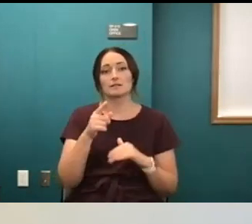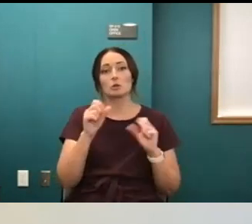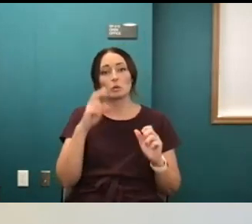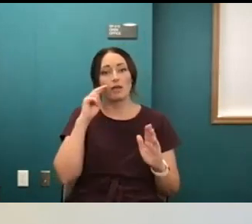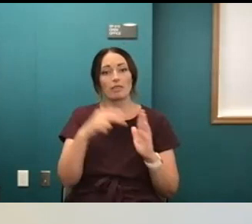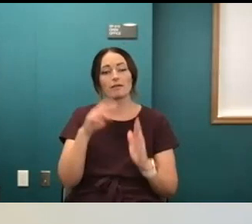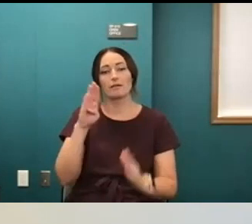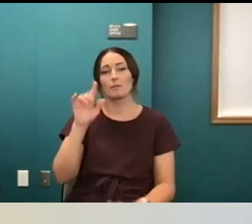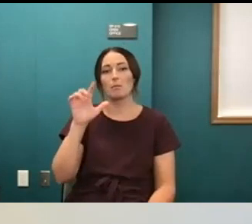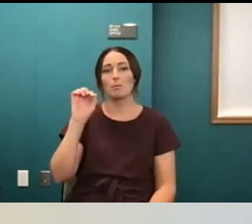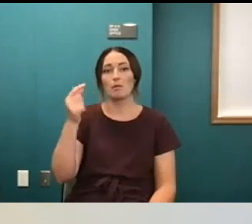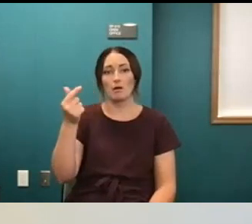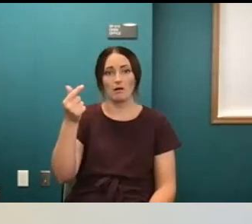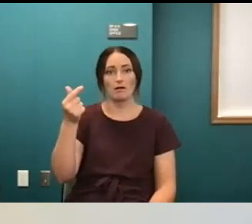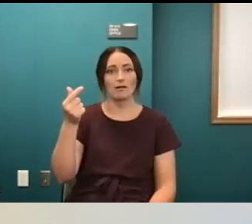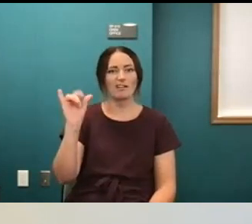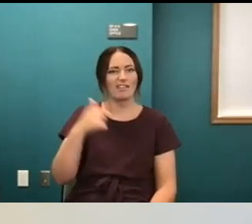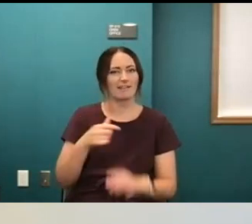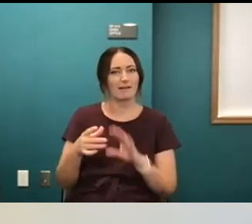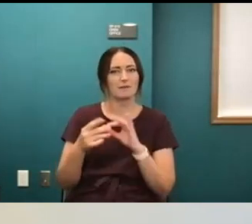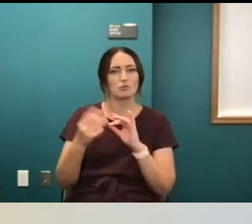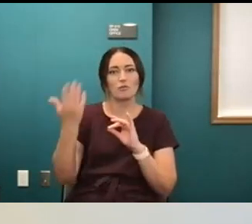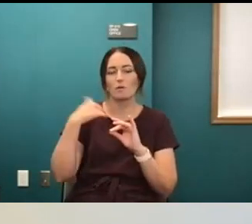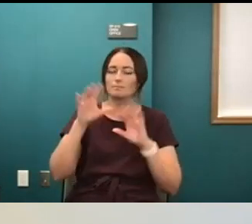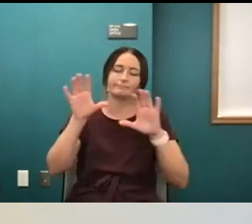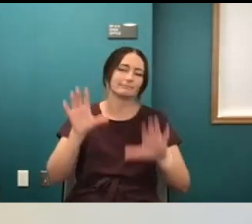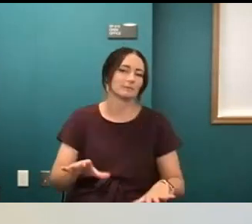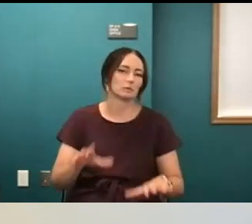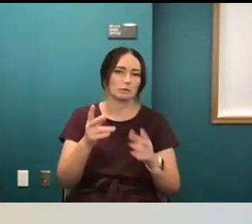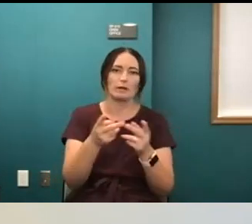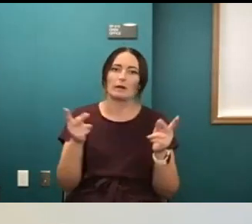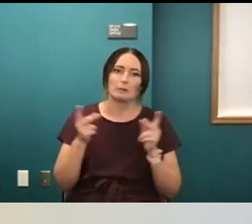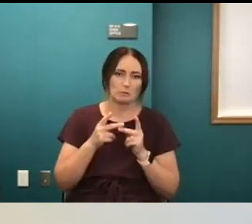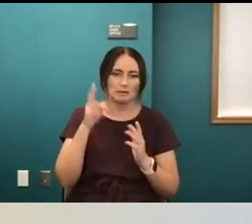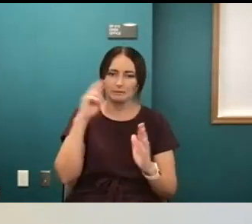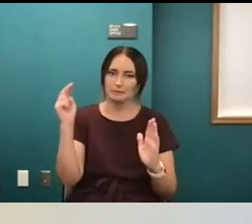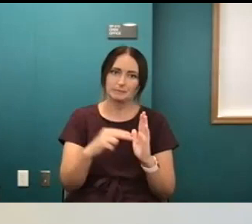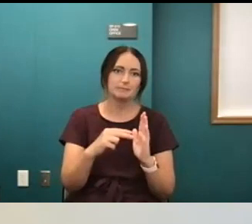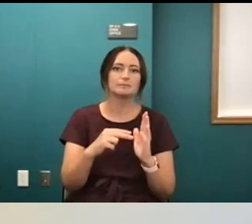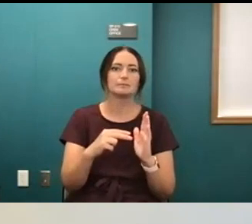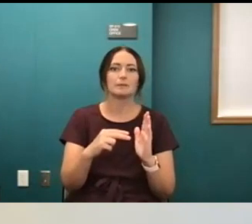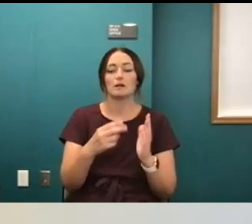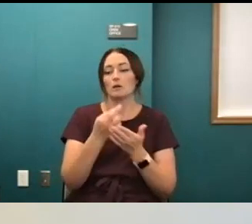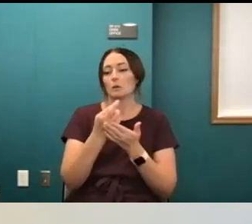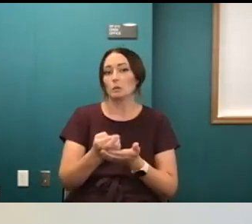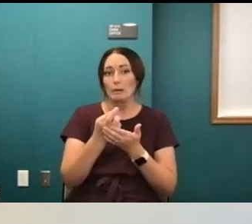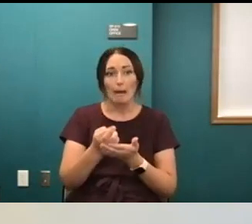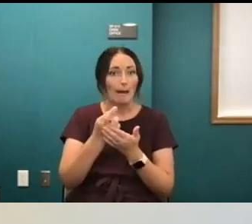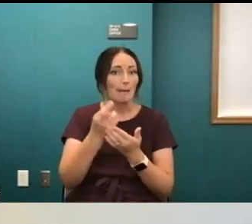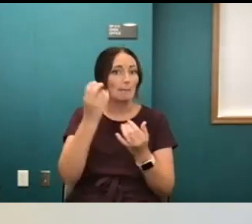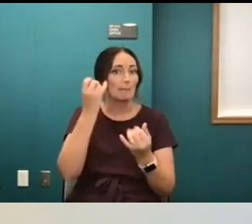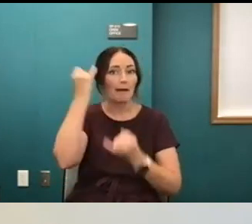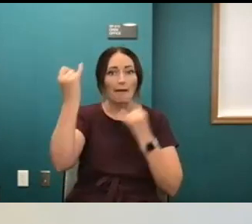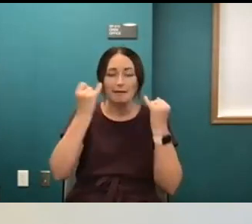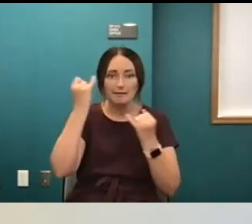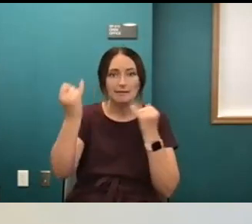I said, and this is a great place to go for. We have some rehab ideas. We have some